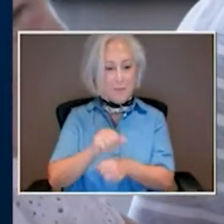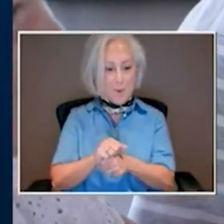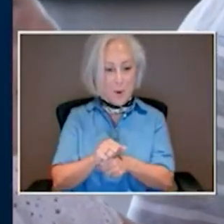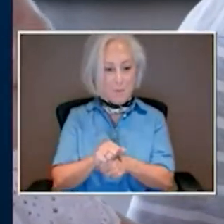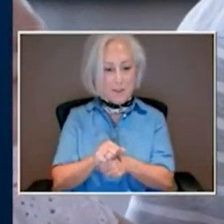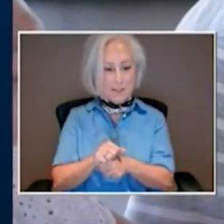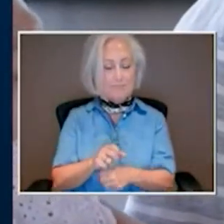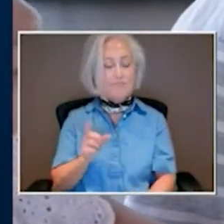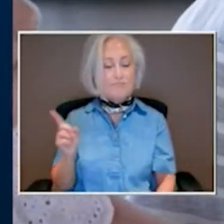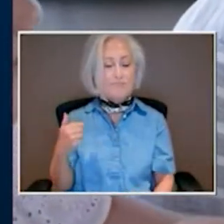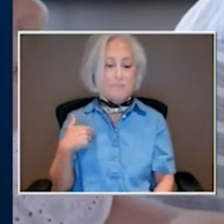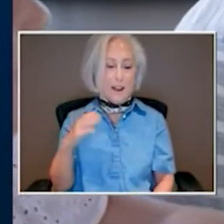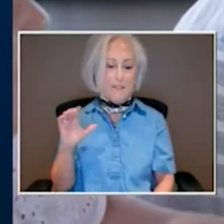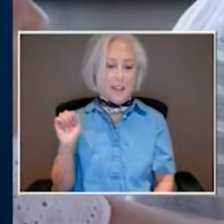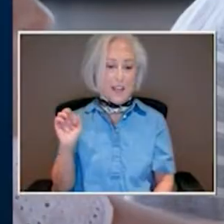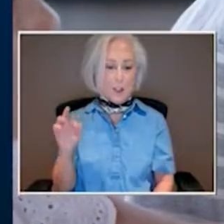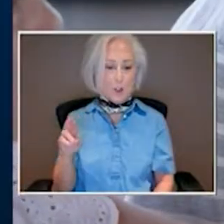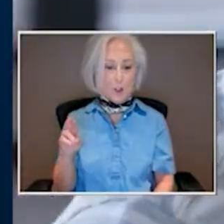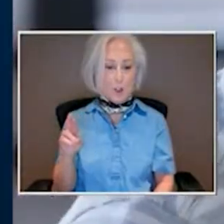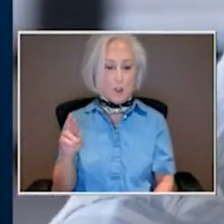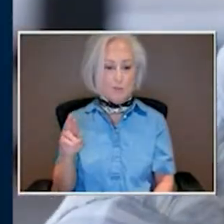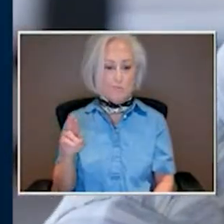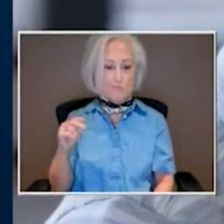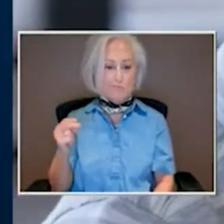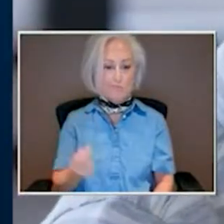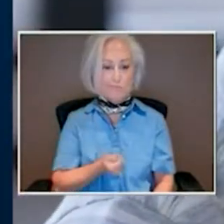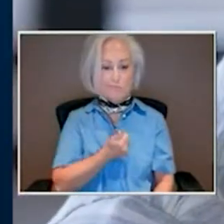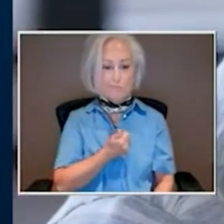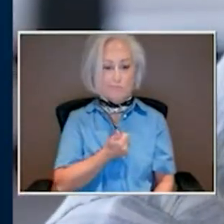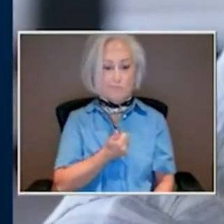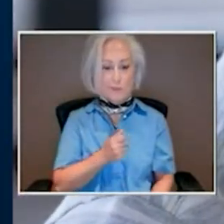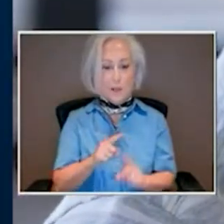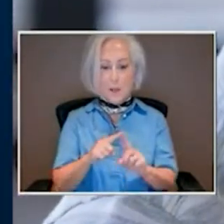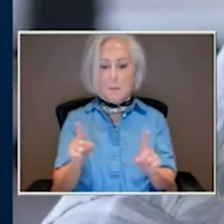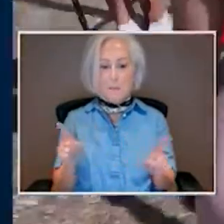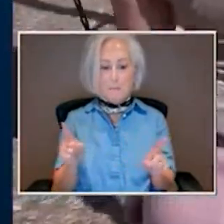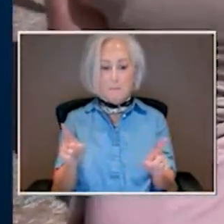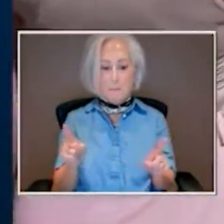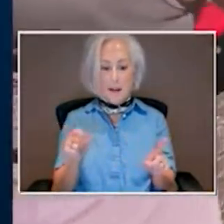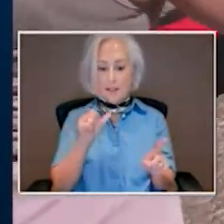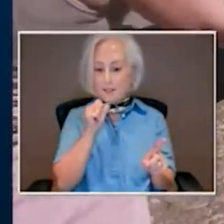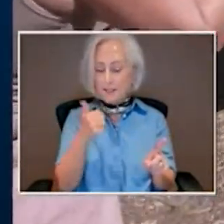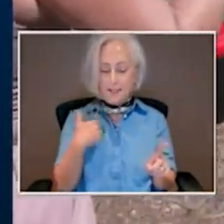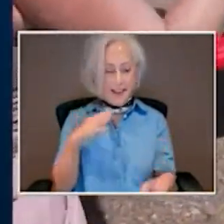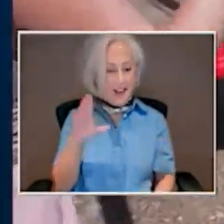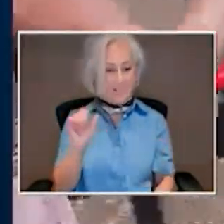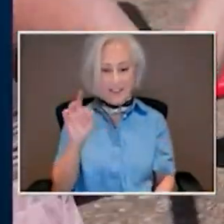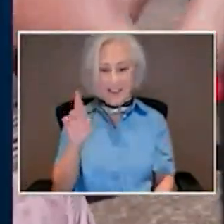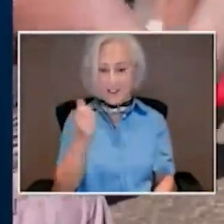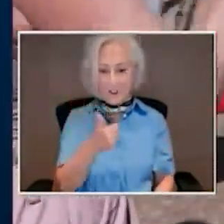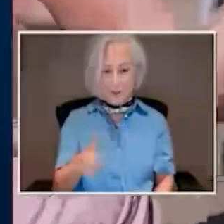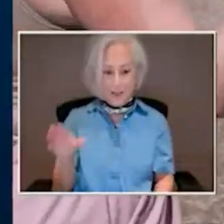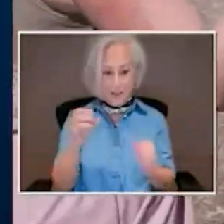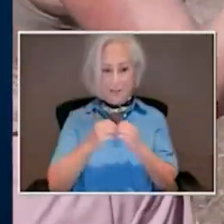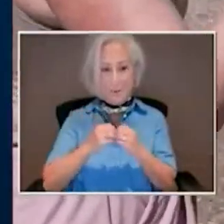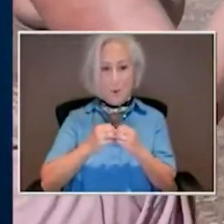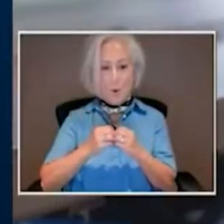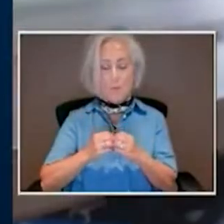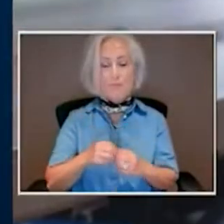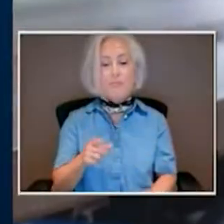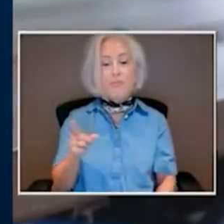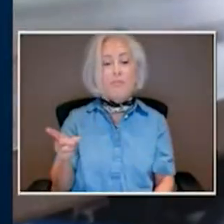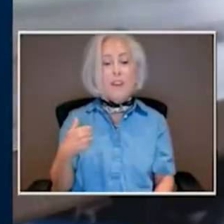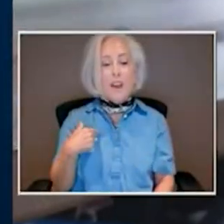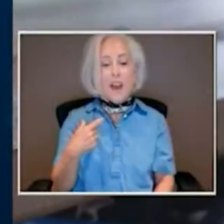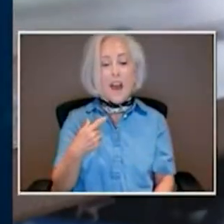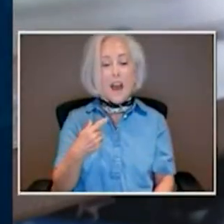cancer. Bummer. But she doesn't have cancer anymore. Ashley has 11-year-old twin daughters.